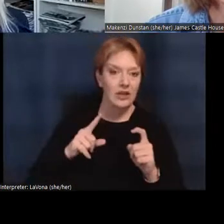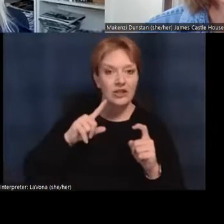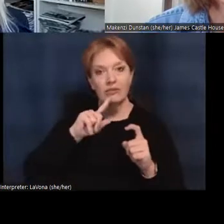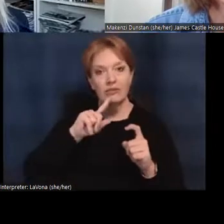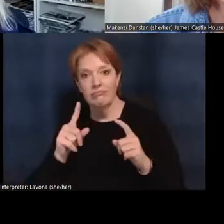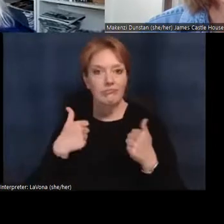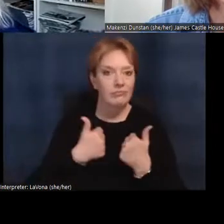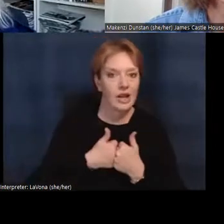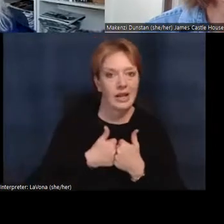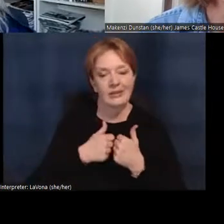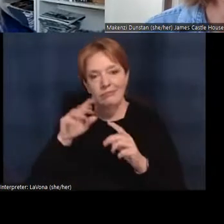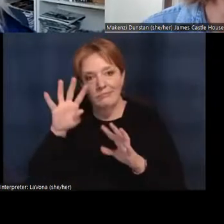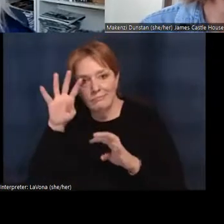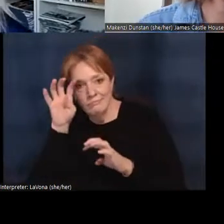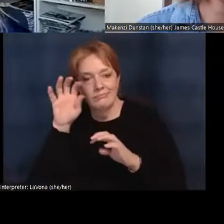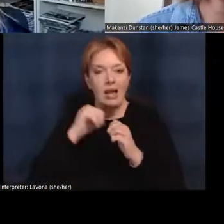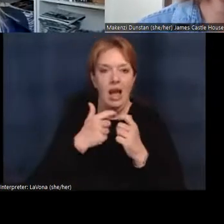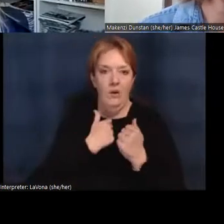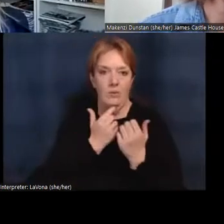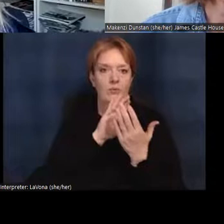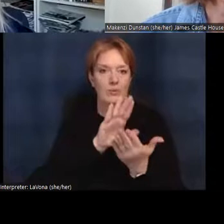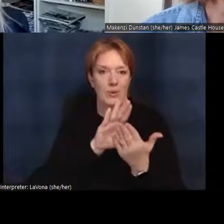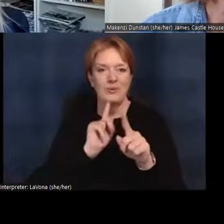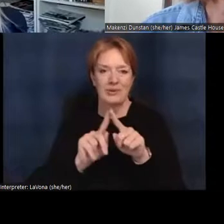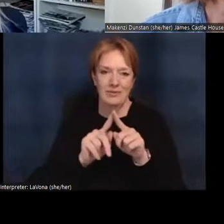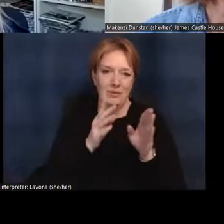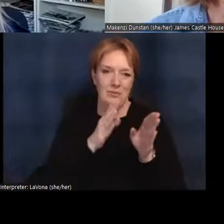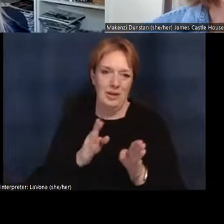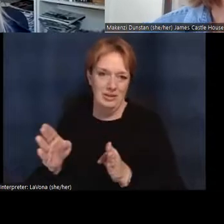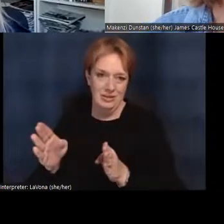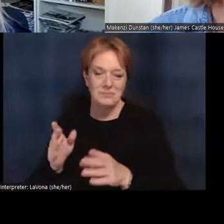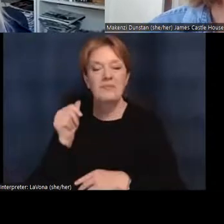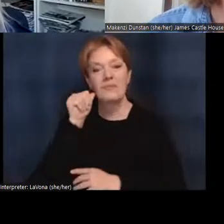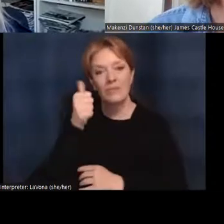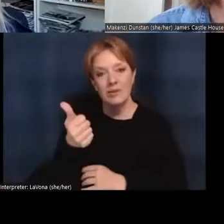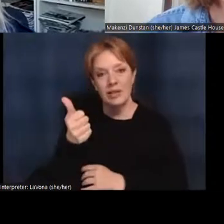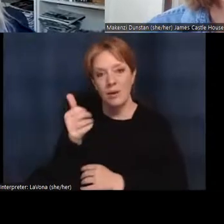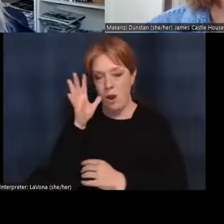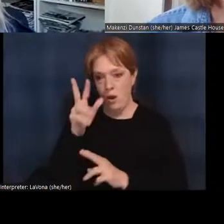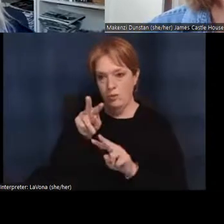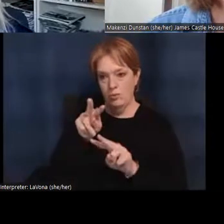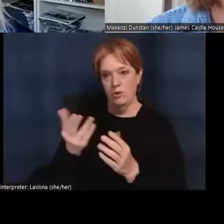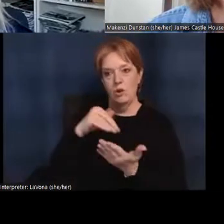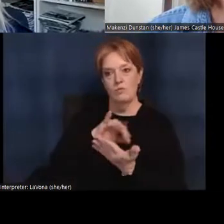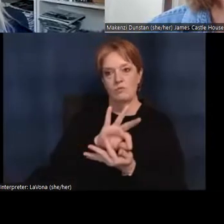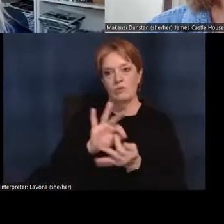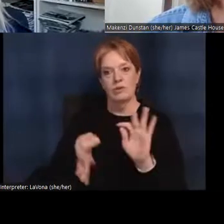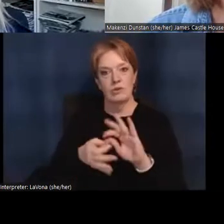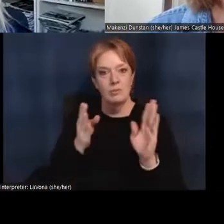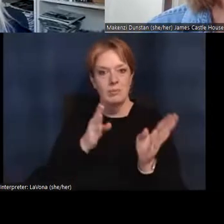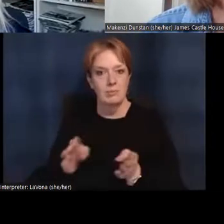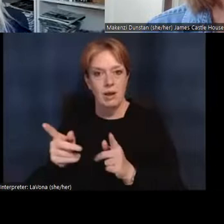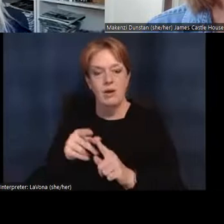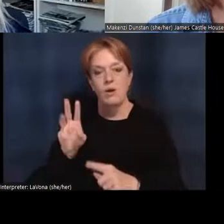we tackle and the ways, different ways in which we do that. And tomorrow will feature reinterpretive plans happening at the Winslow